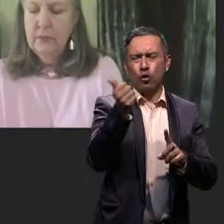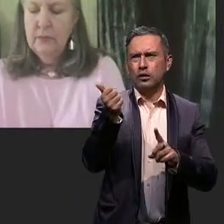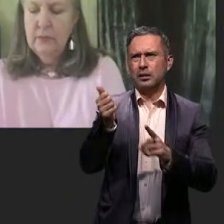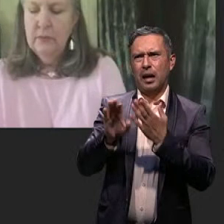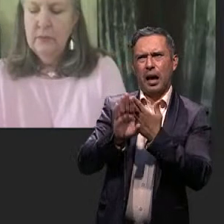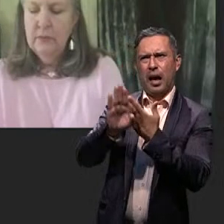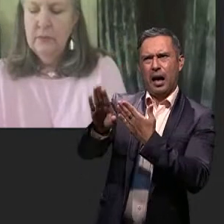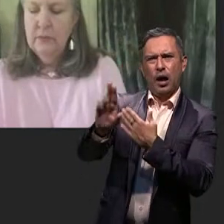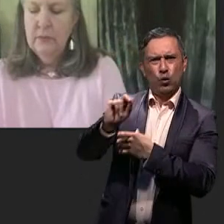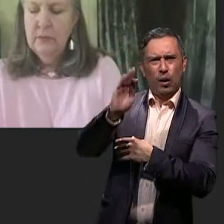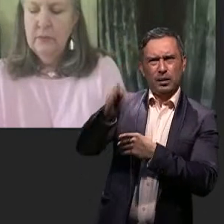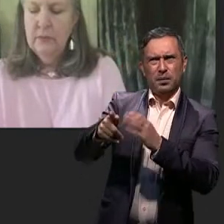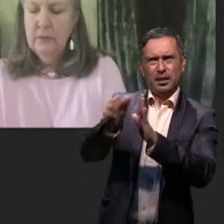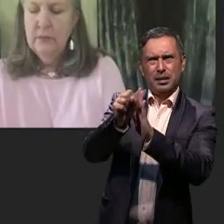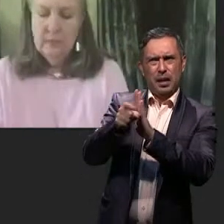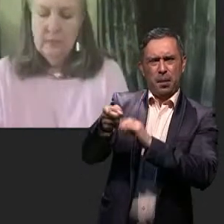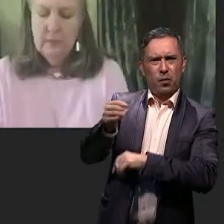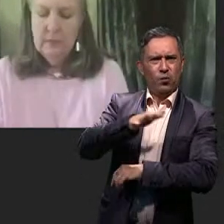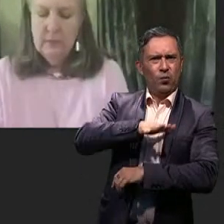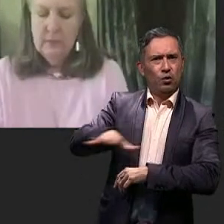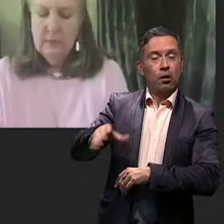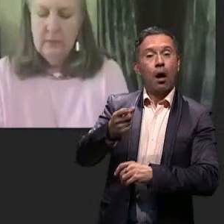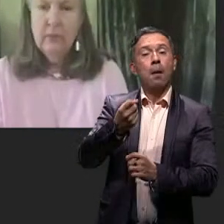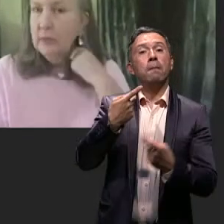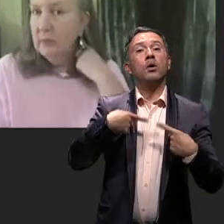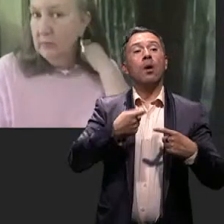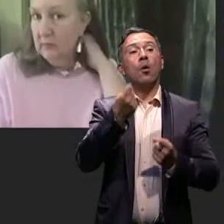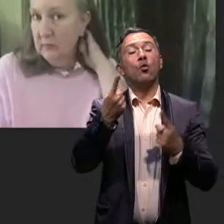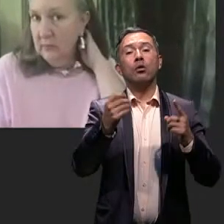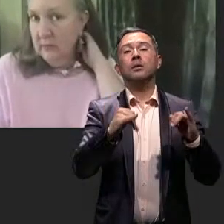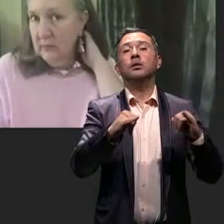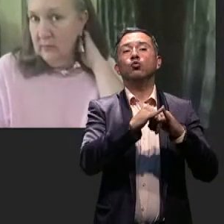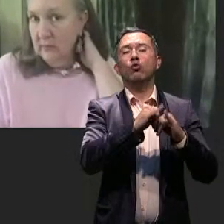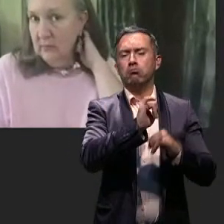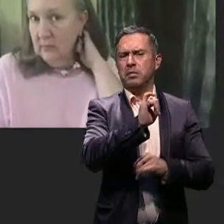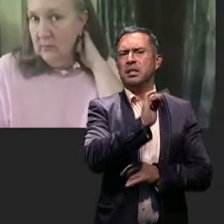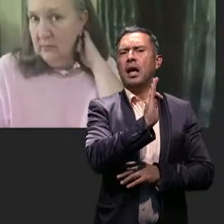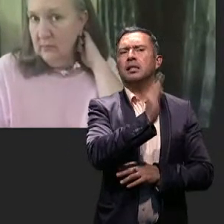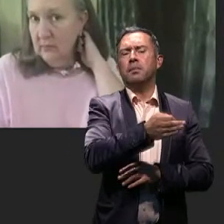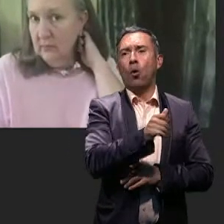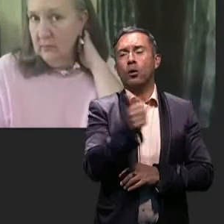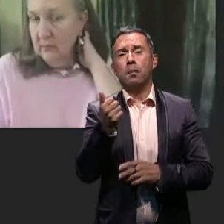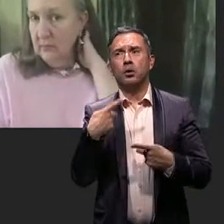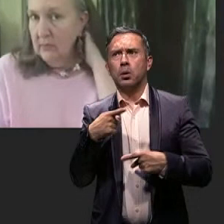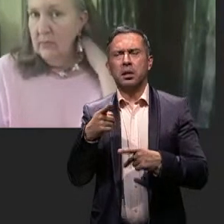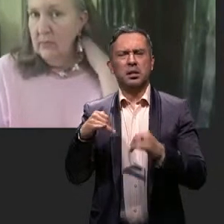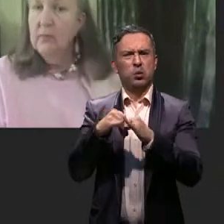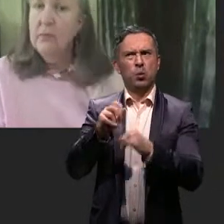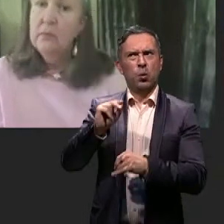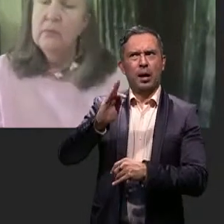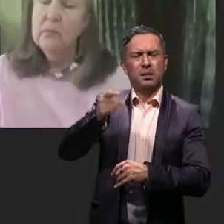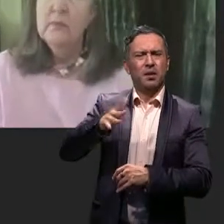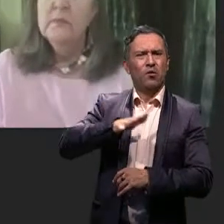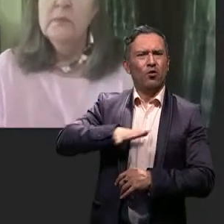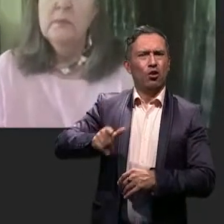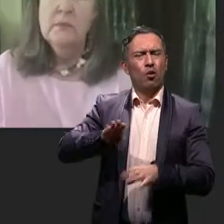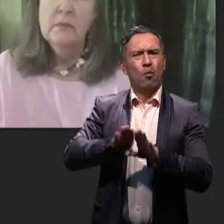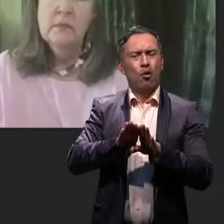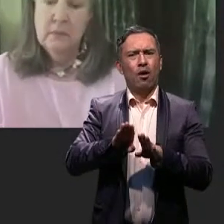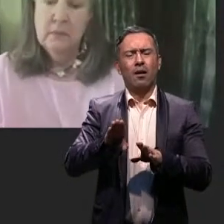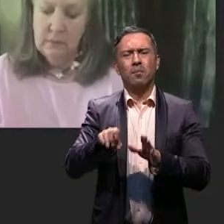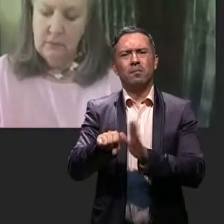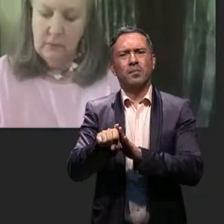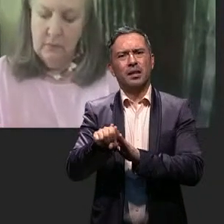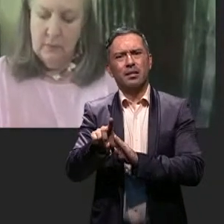sentiments, people that is accepting institutions and people that are not accepting institutions, because we